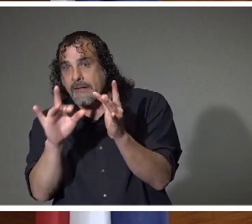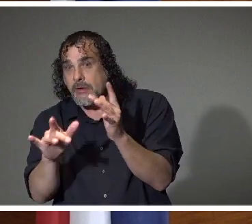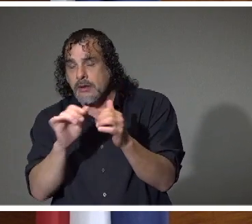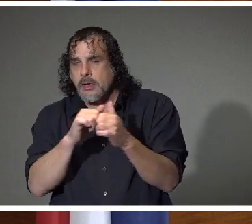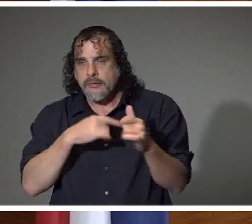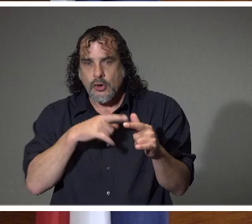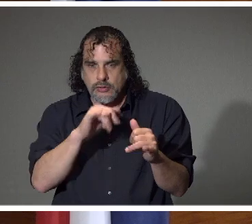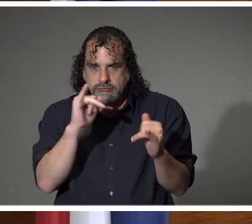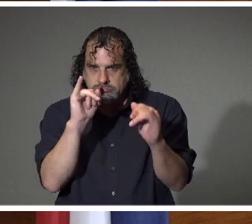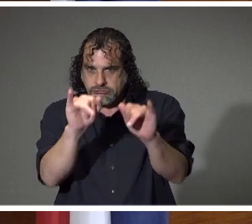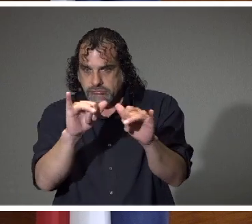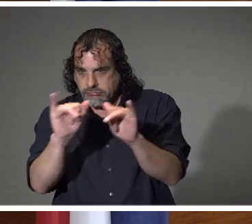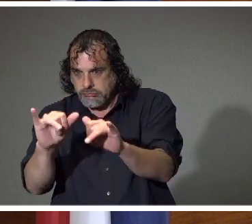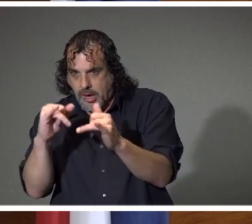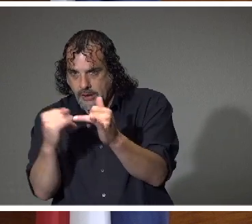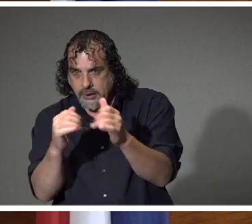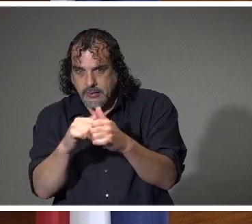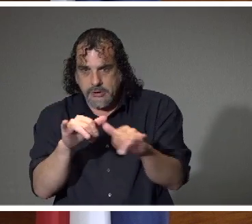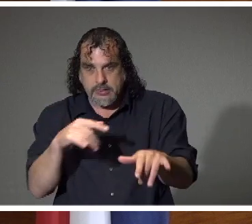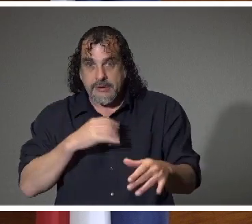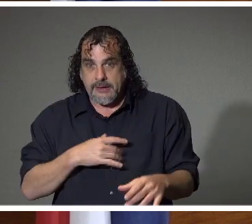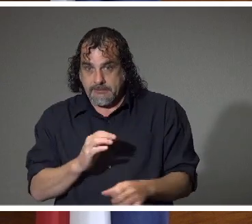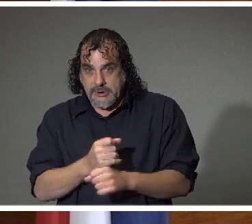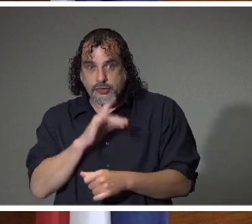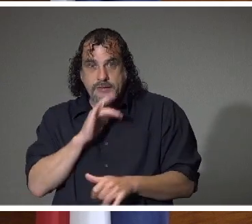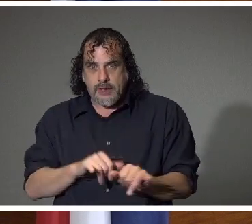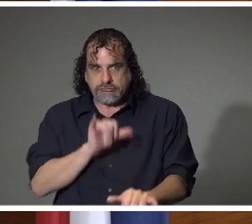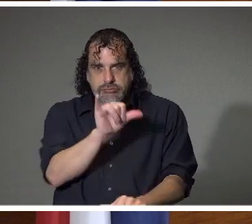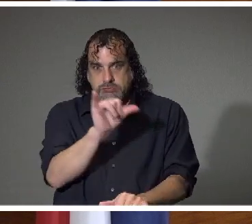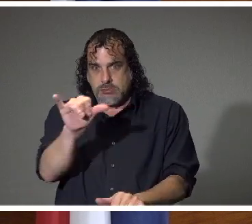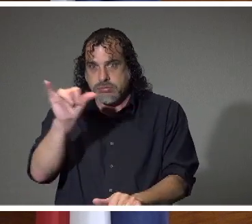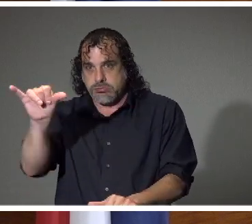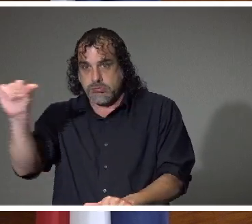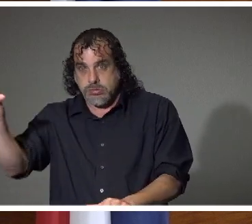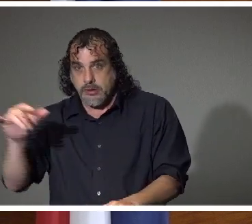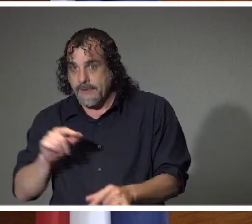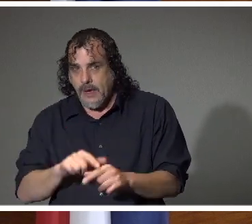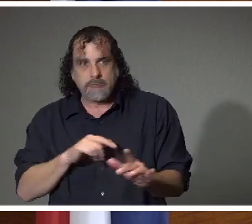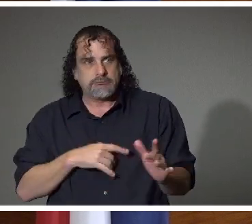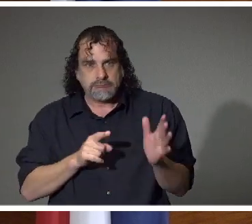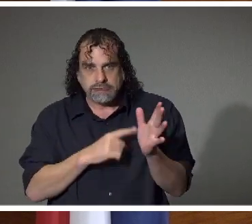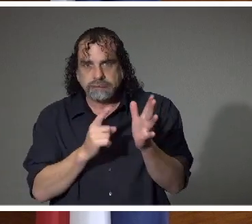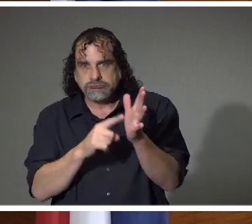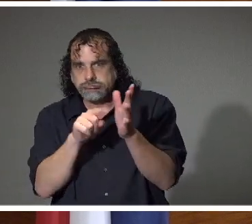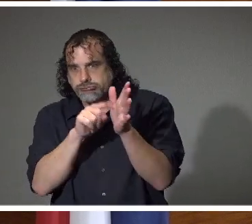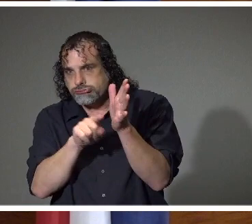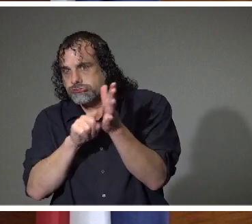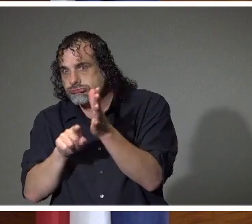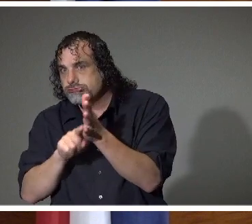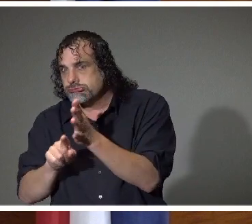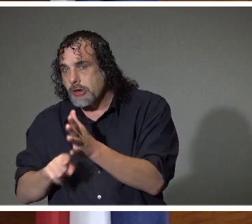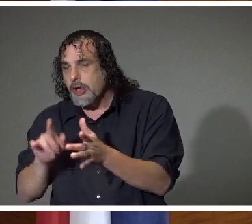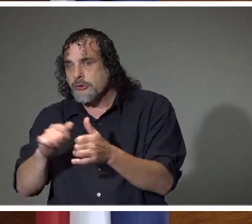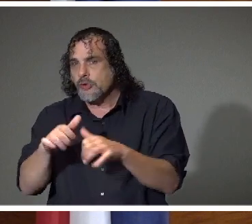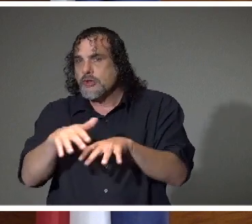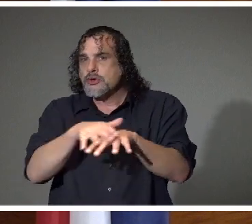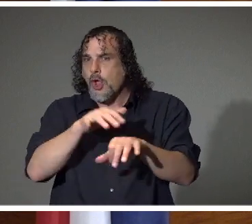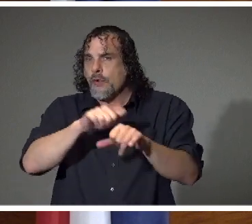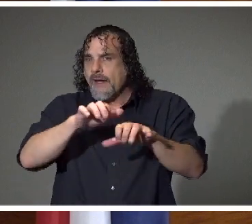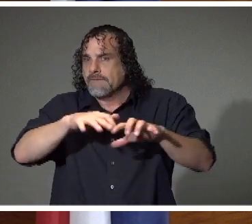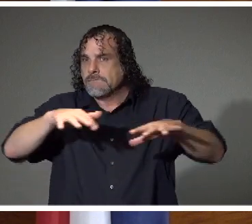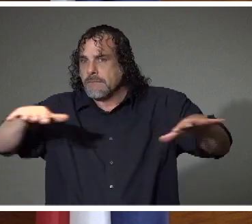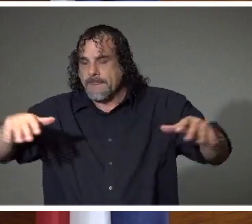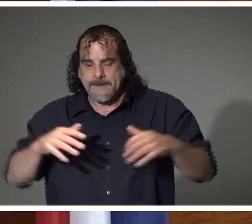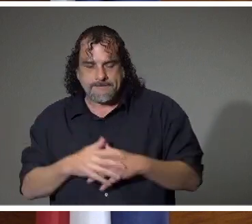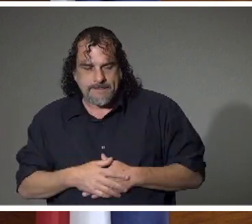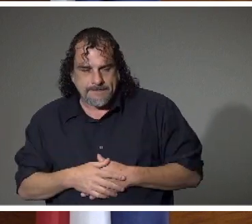those who need to be quarantined are in fact isolated and quarantined so as to slow the spread of the virus.